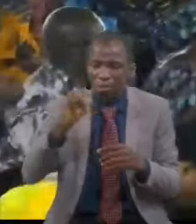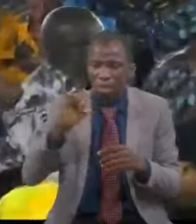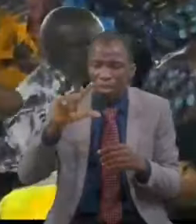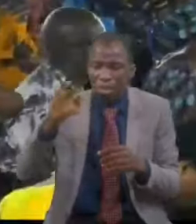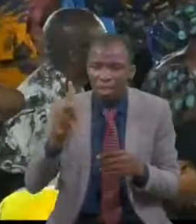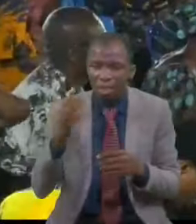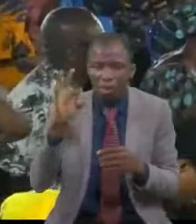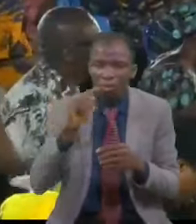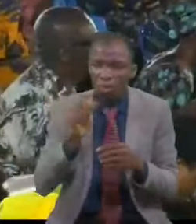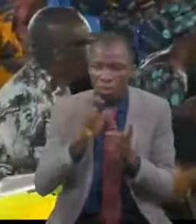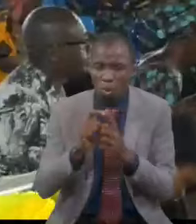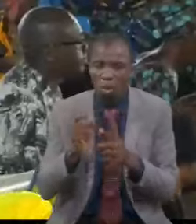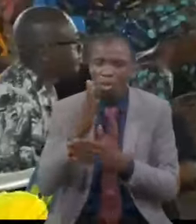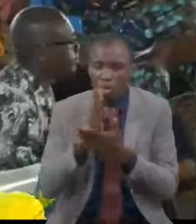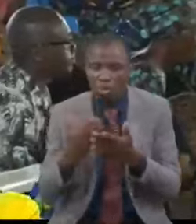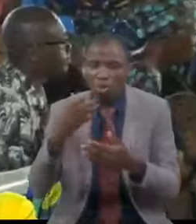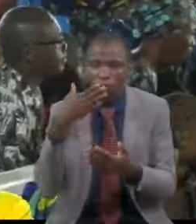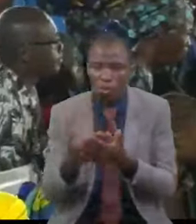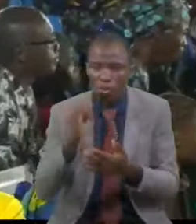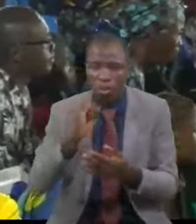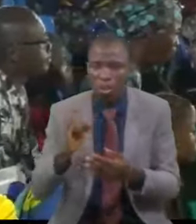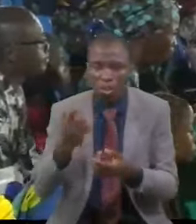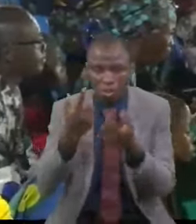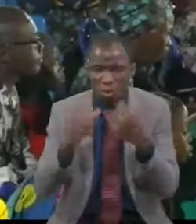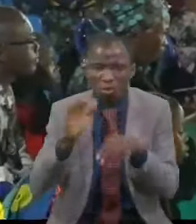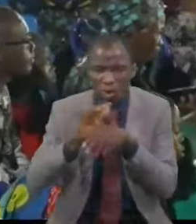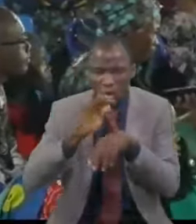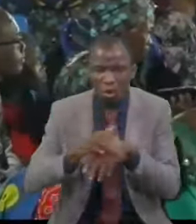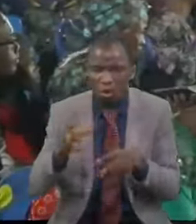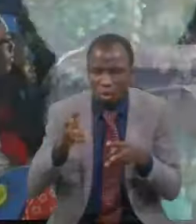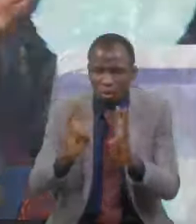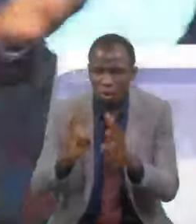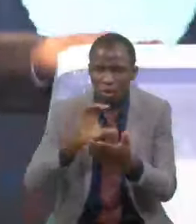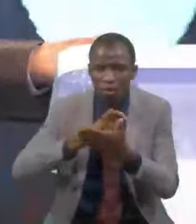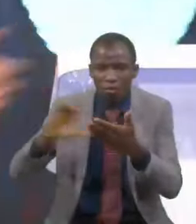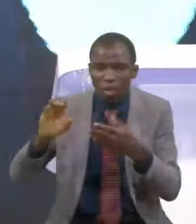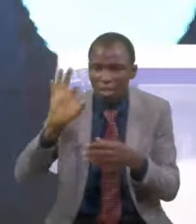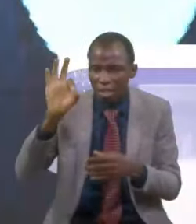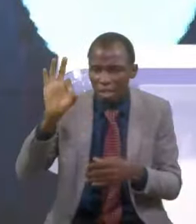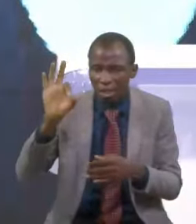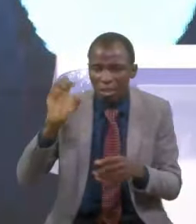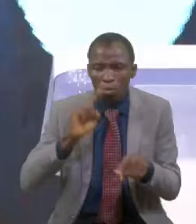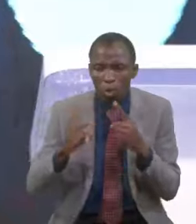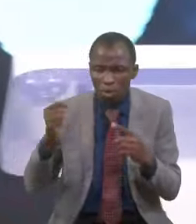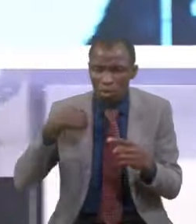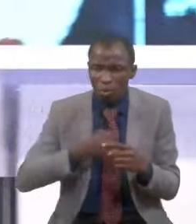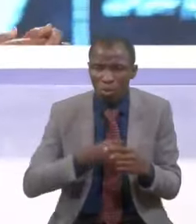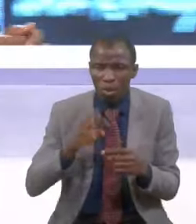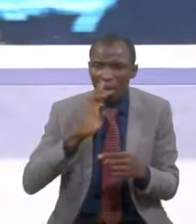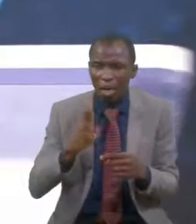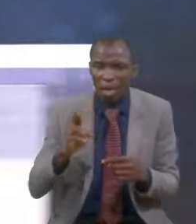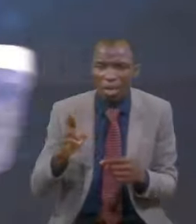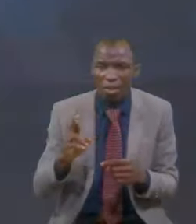way. Look at verse 9. In verse 9, it says, but we are a